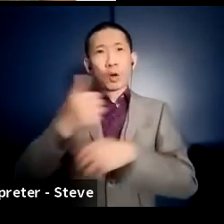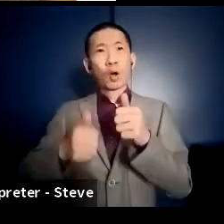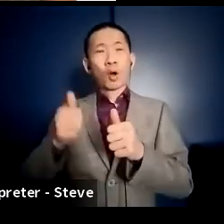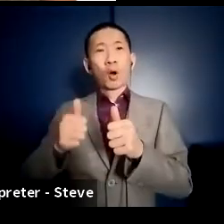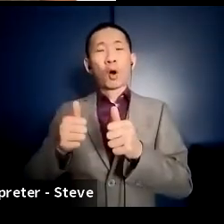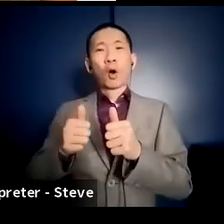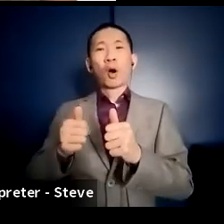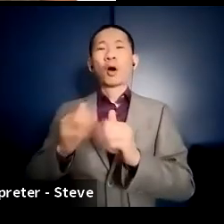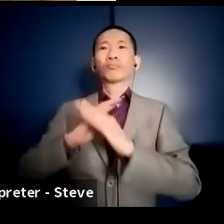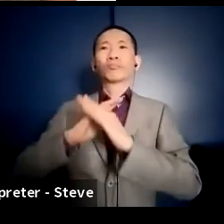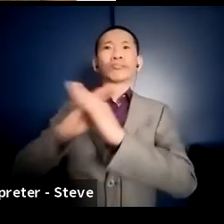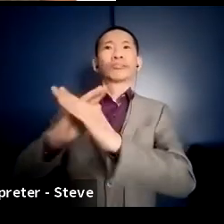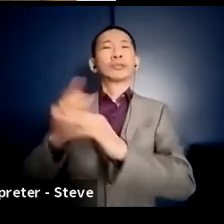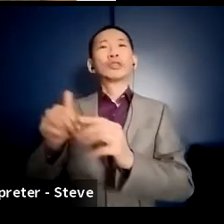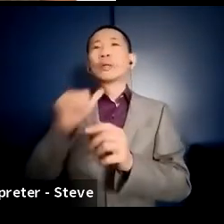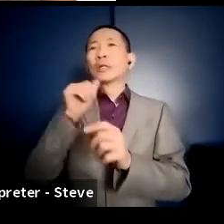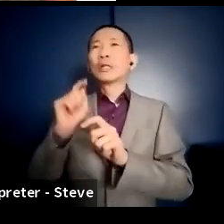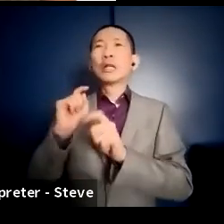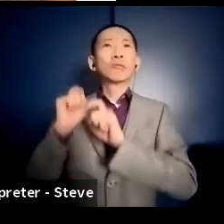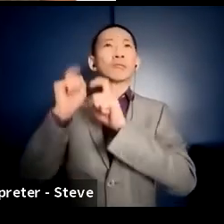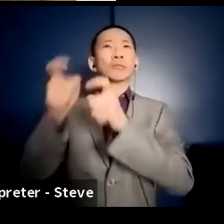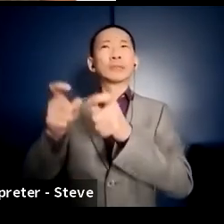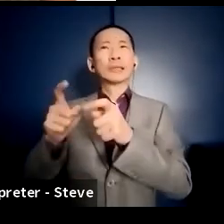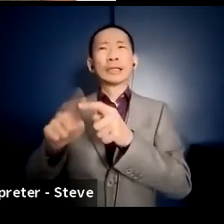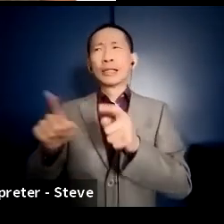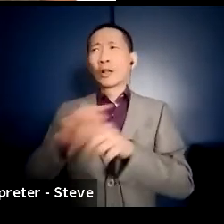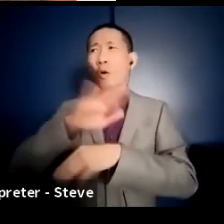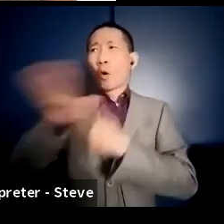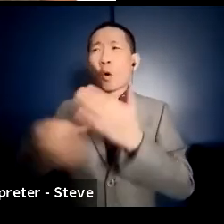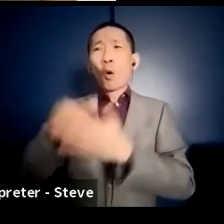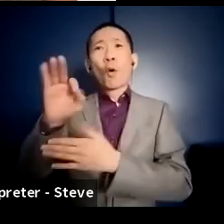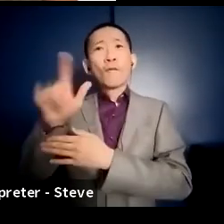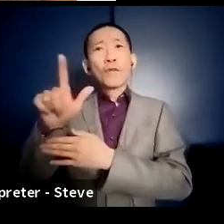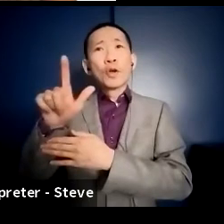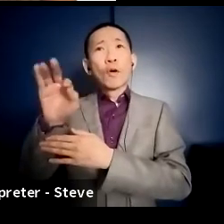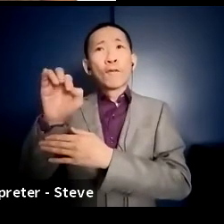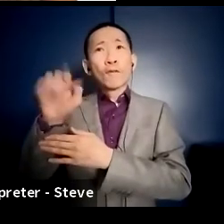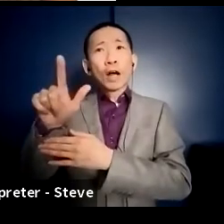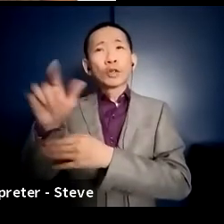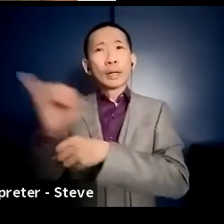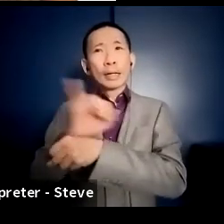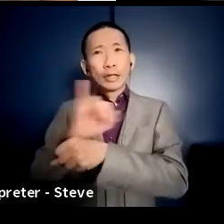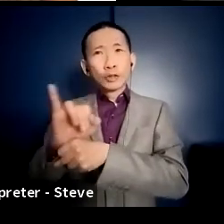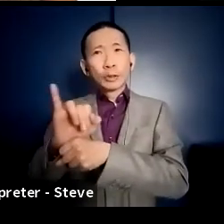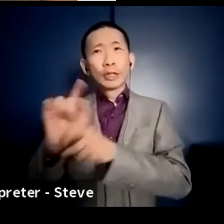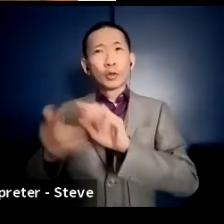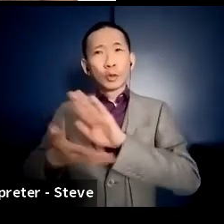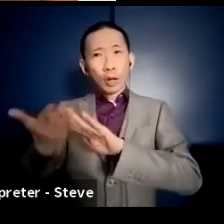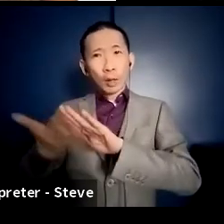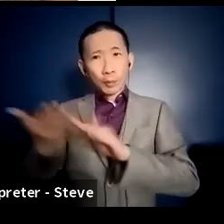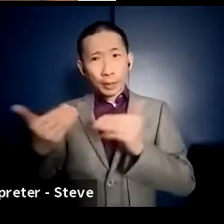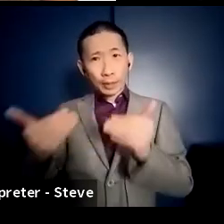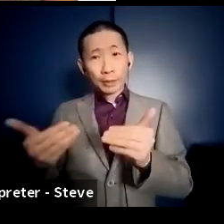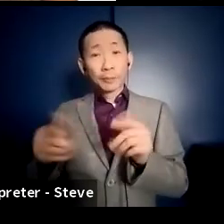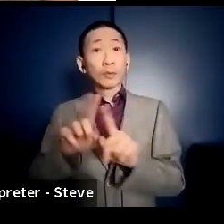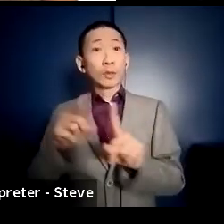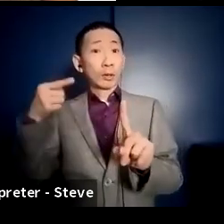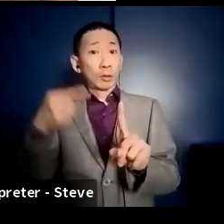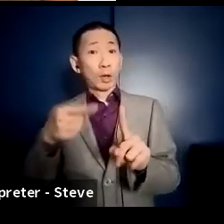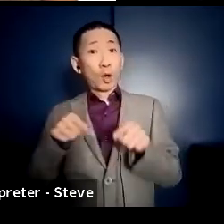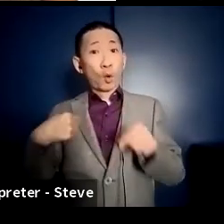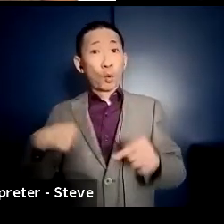to dismantling the ability of the entire fossil fuel industry to operate? And just to put a finer point on it, what we're